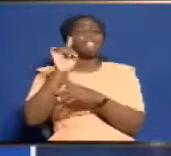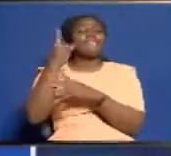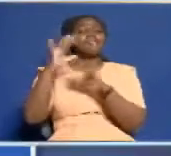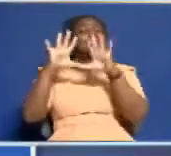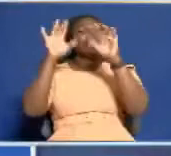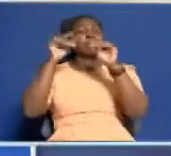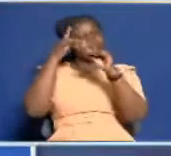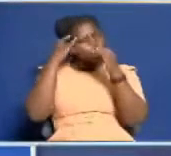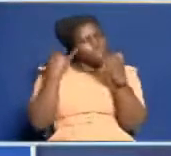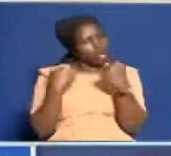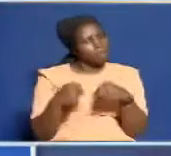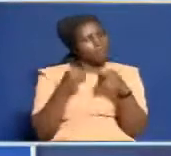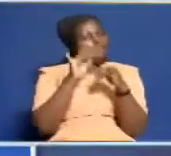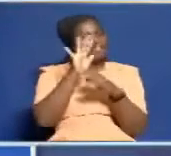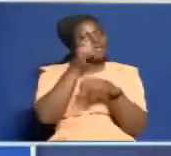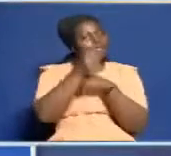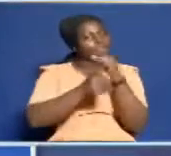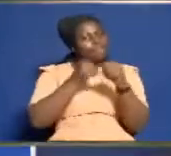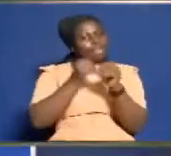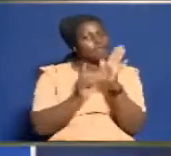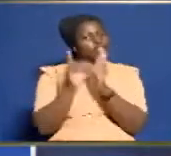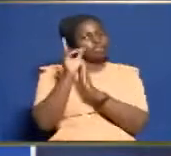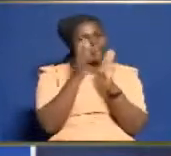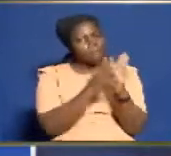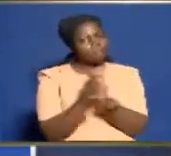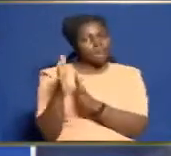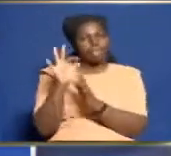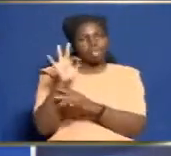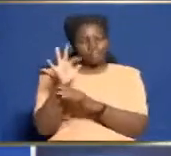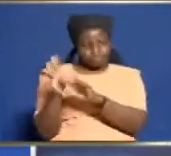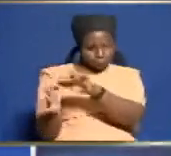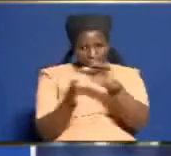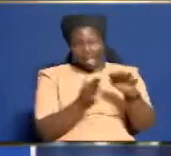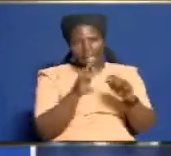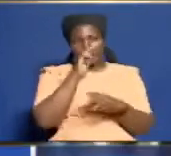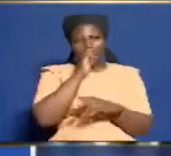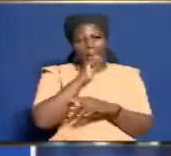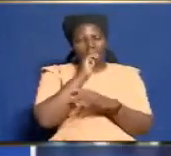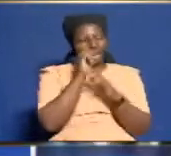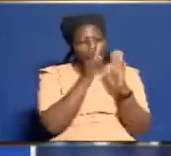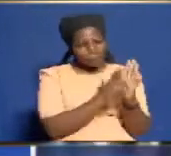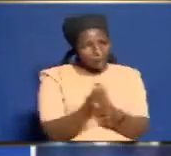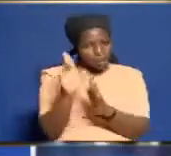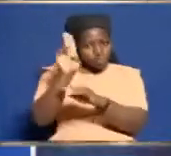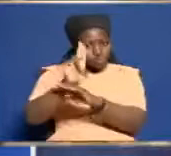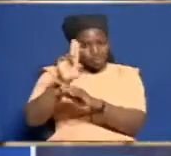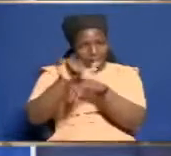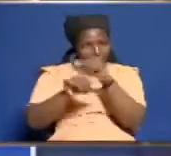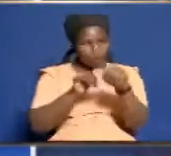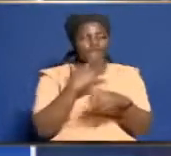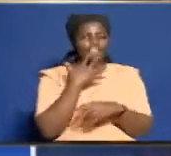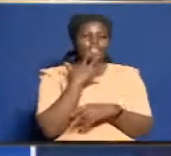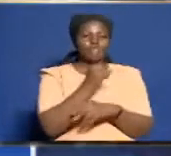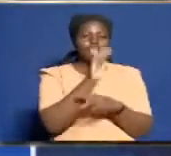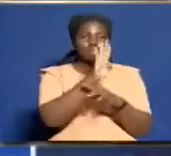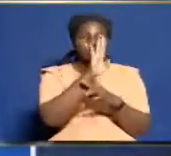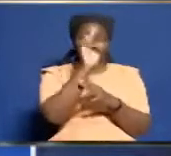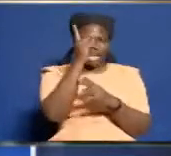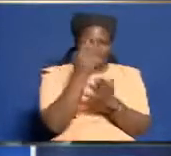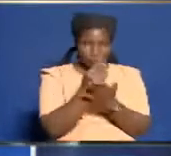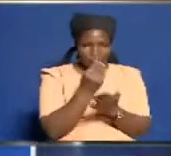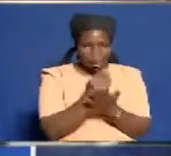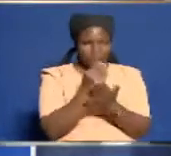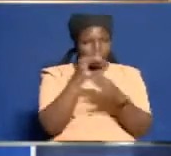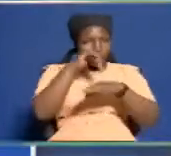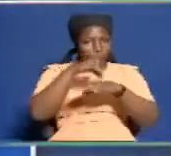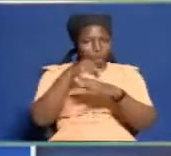the implementation of the five-year development plan 3. Tanzania plans to spend an equivalent of about 500 billion Kenyan shillings